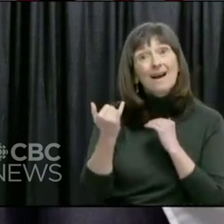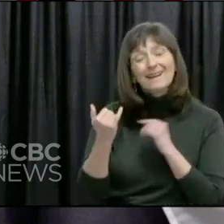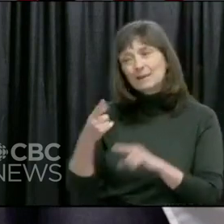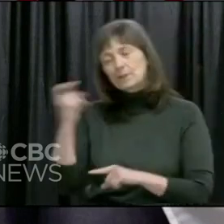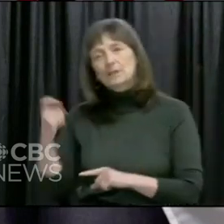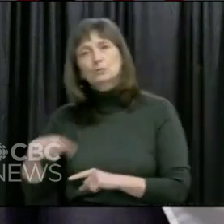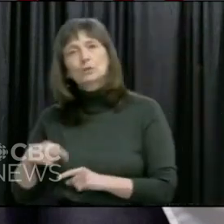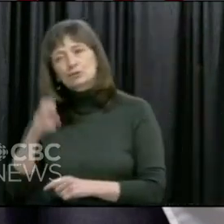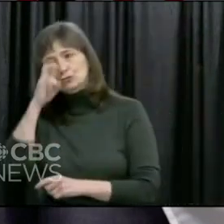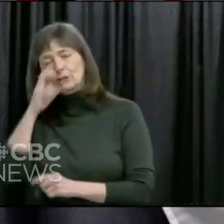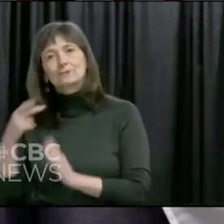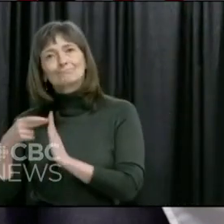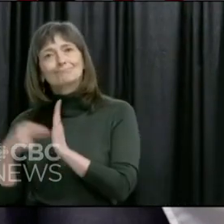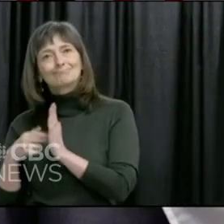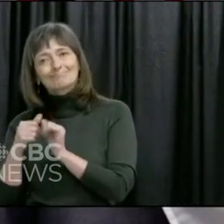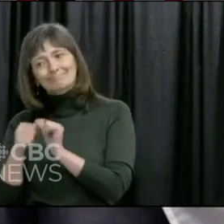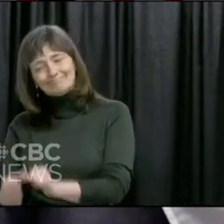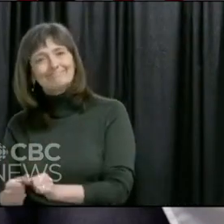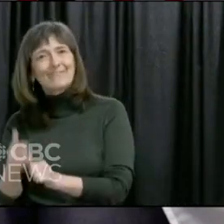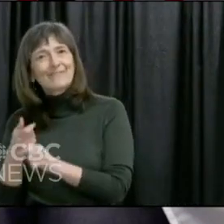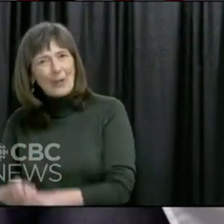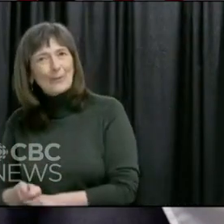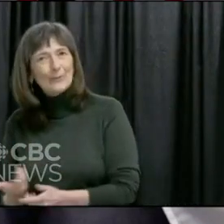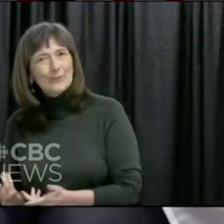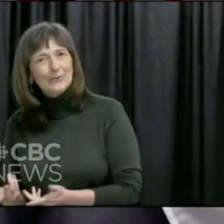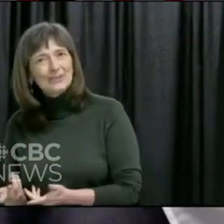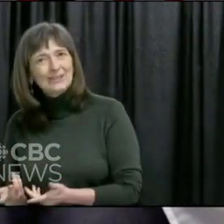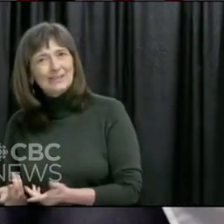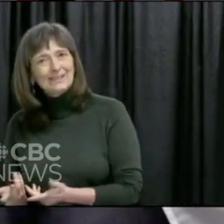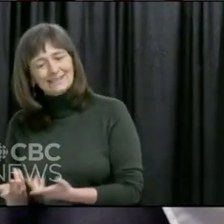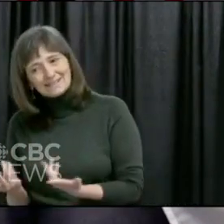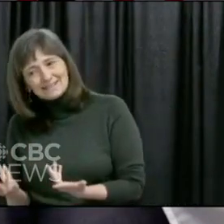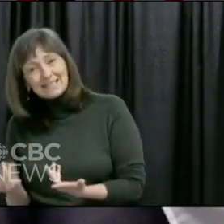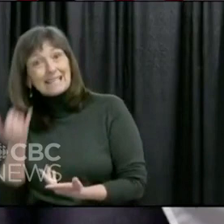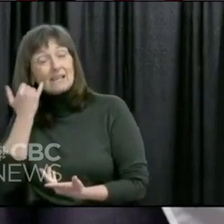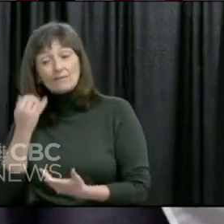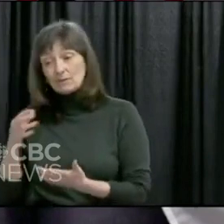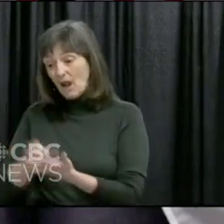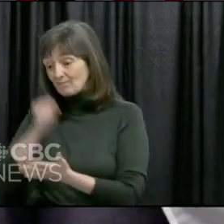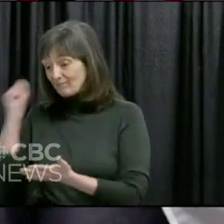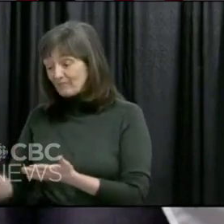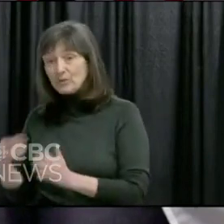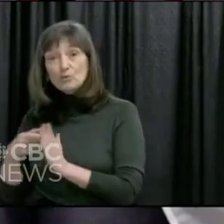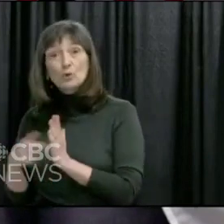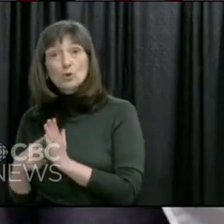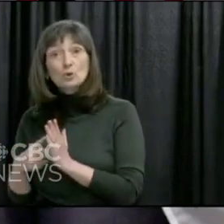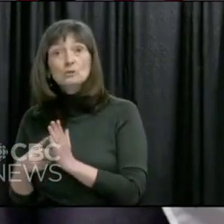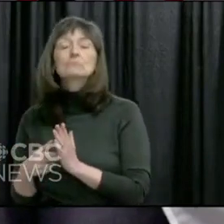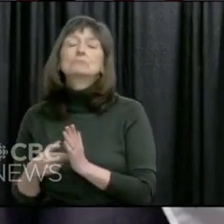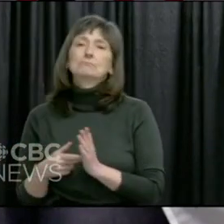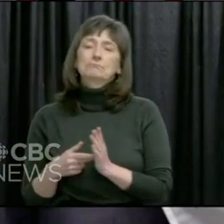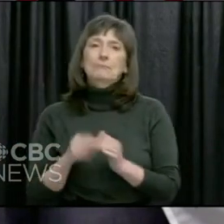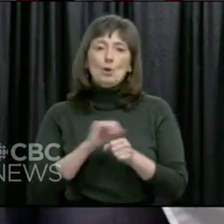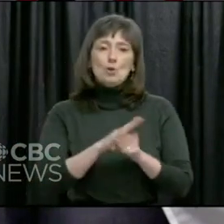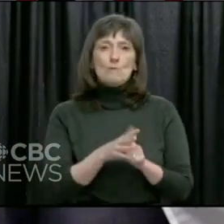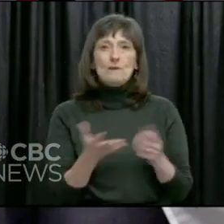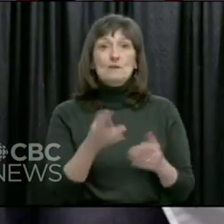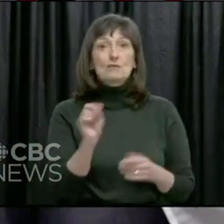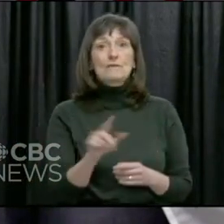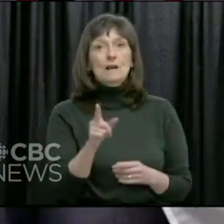is because of these very measures. And if they weren't in place, COVID-19 would now look very different in our